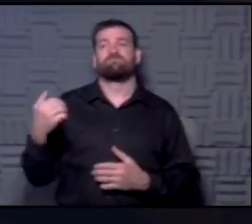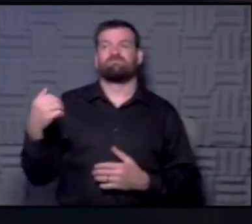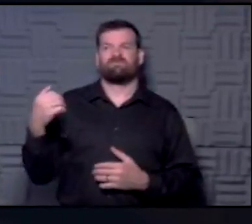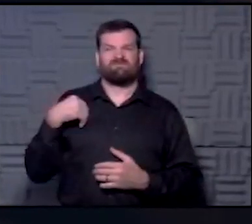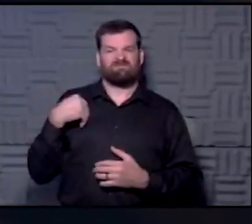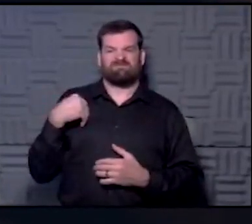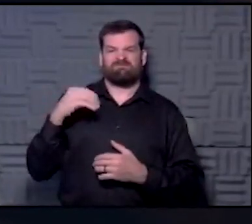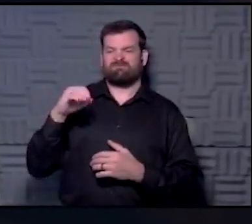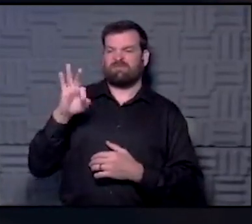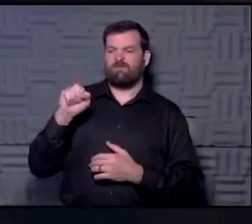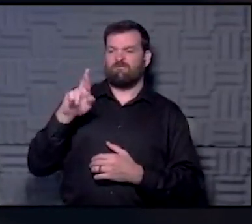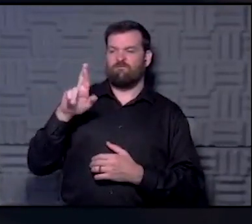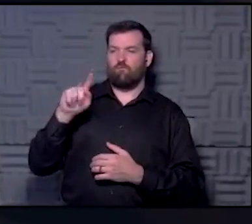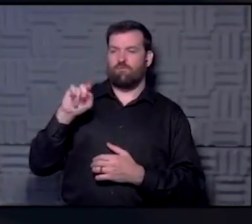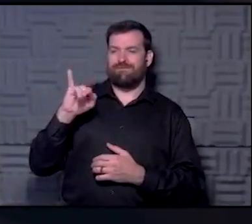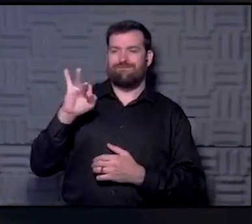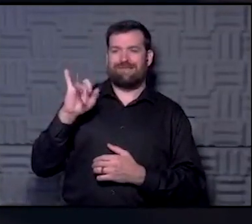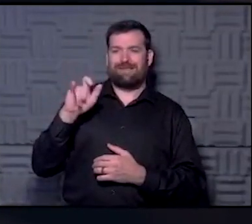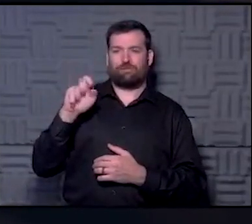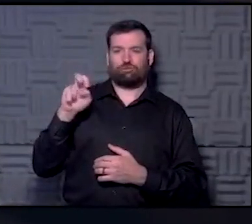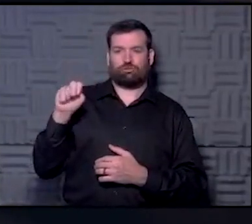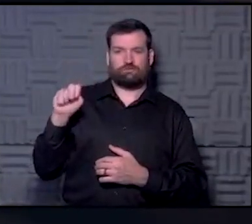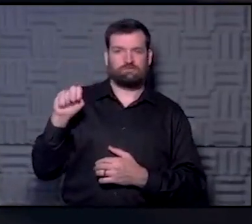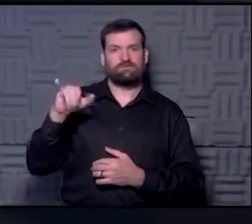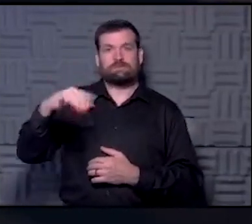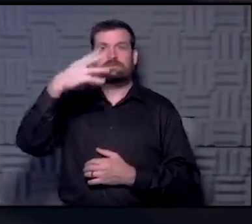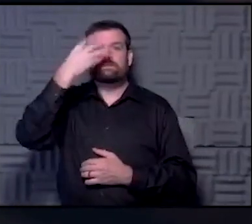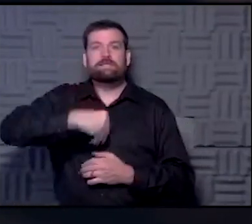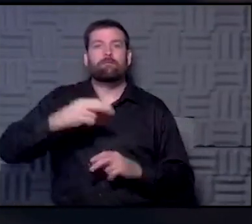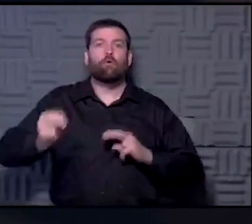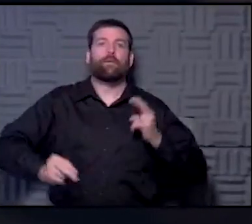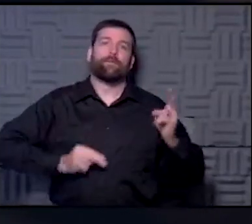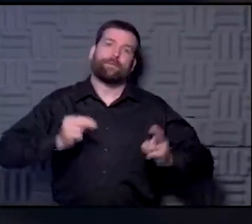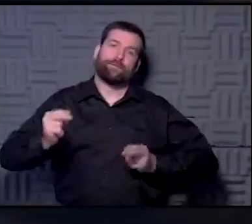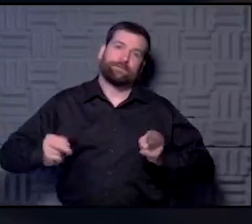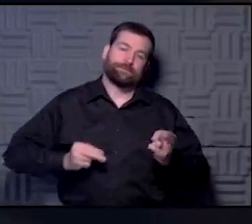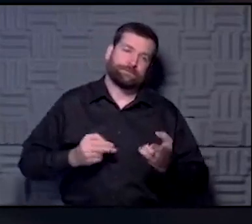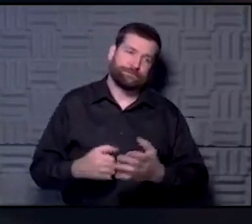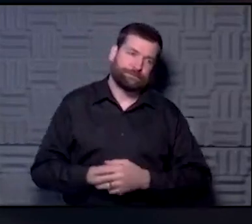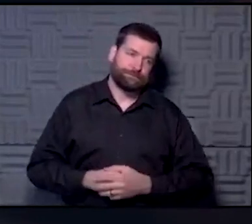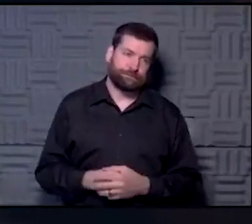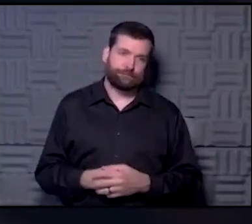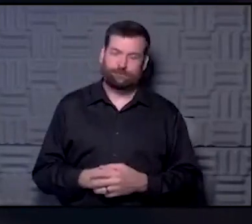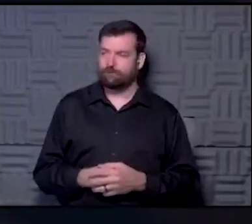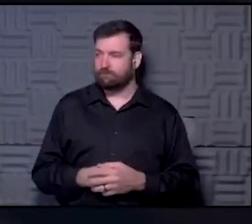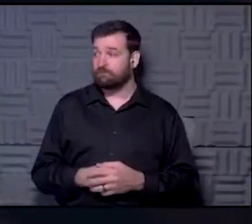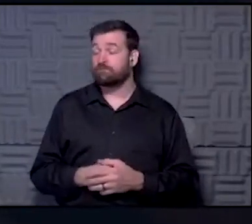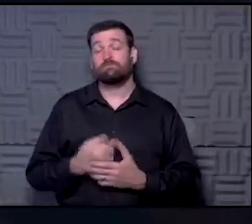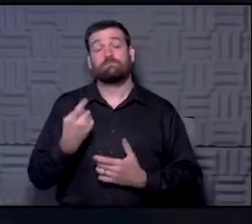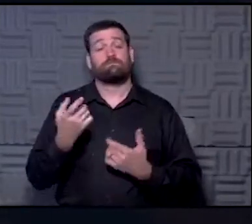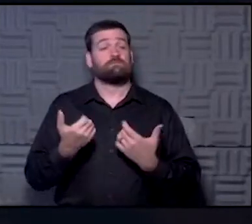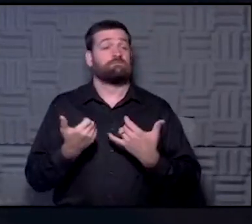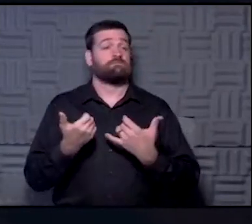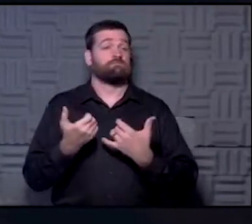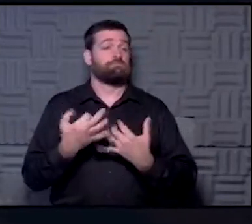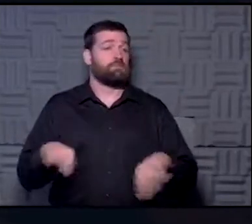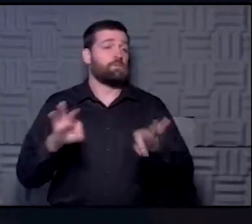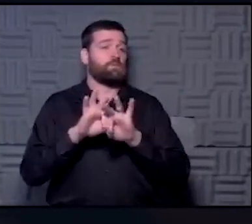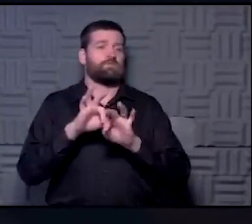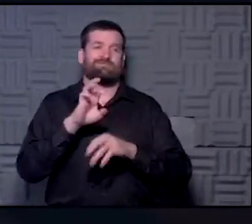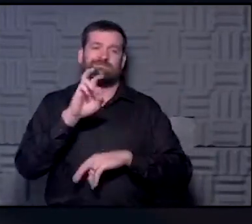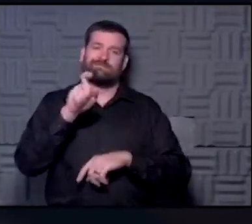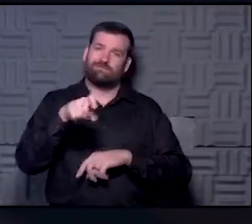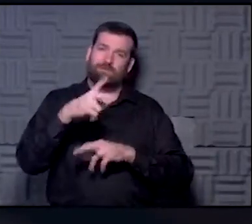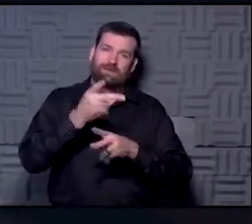fortification and helping kind of with those sleep hormones too. So Okay, well, see, there you go. one of the key things is, though, we got to be careful